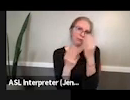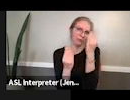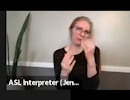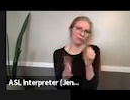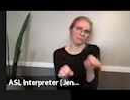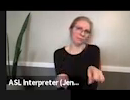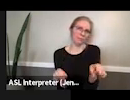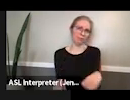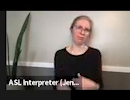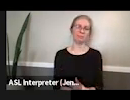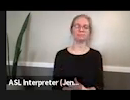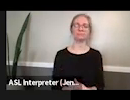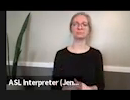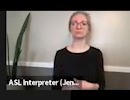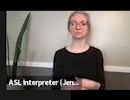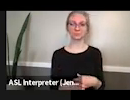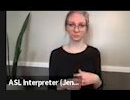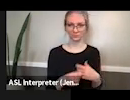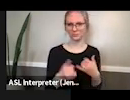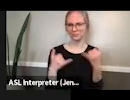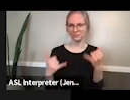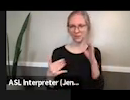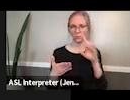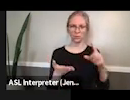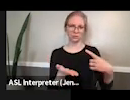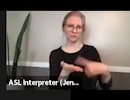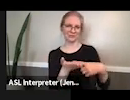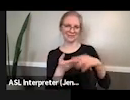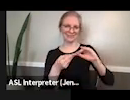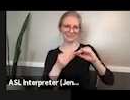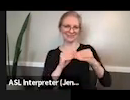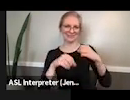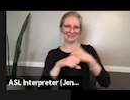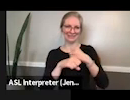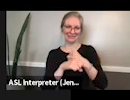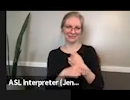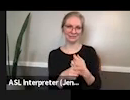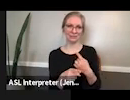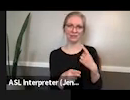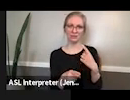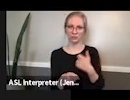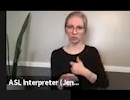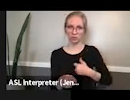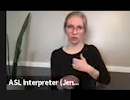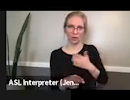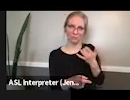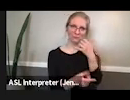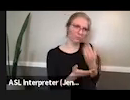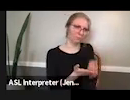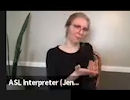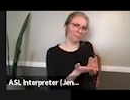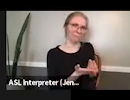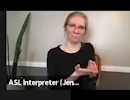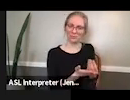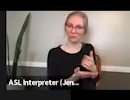So let's take a look at the statistics. Sorry, I thought I had my phone muted. I didn't. All right.